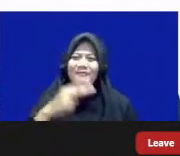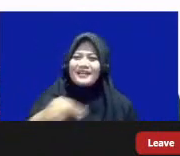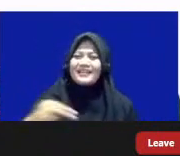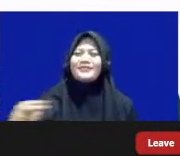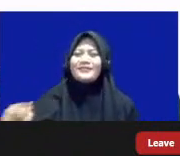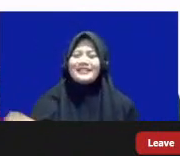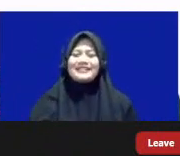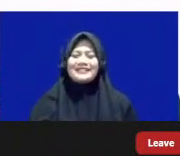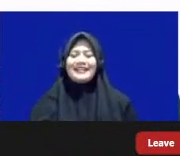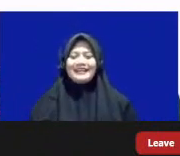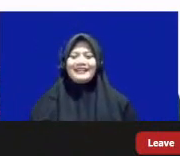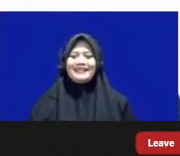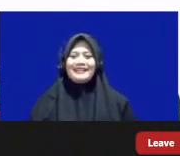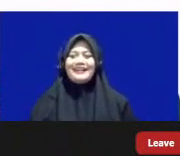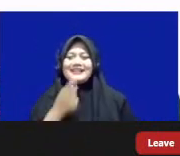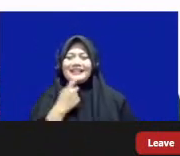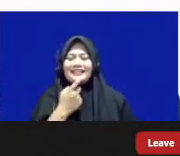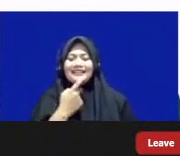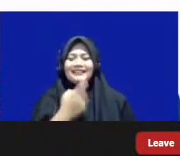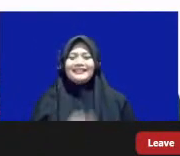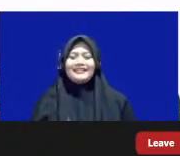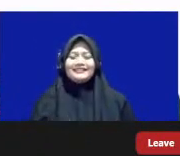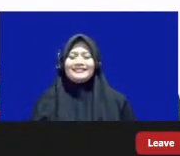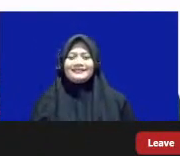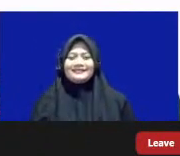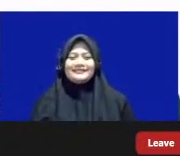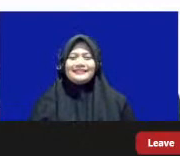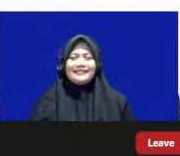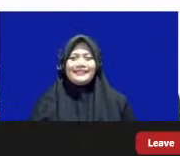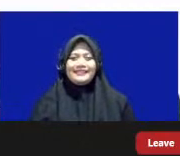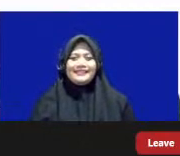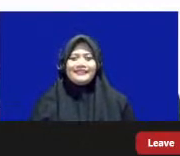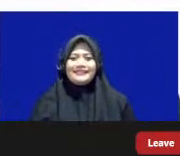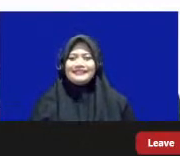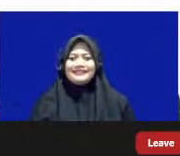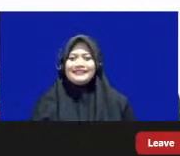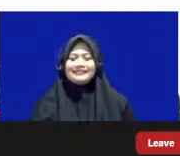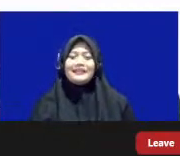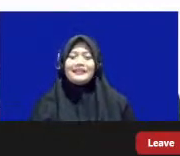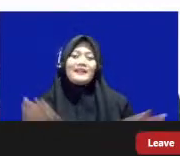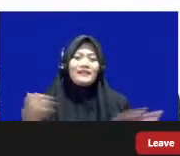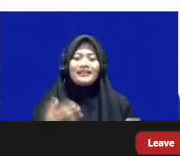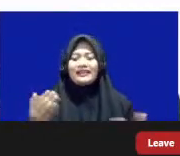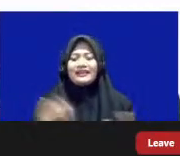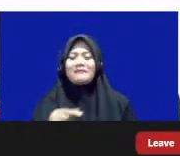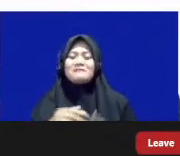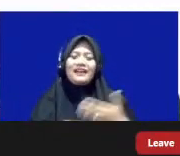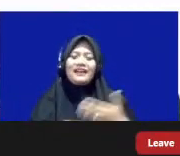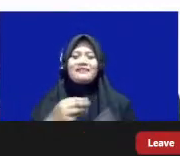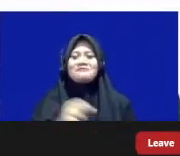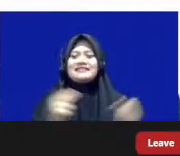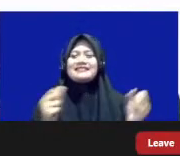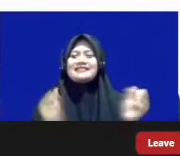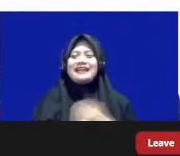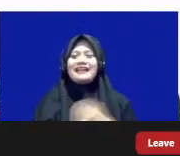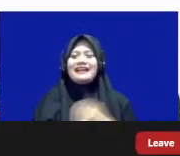on particularly on rapid onset disasters, where disaster strikes anytime without a warning. He